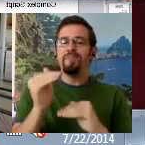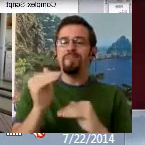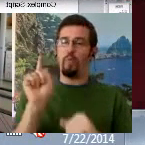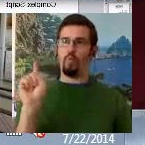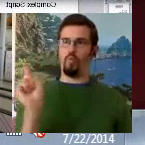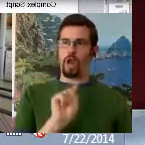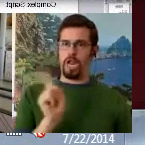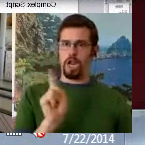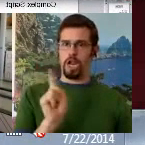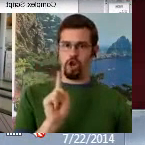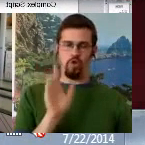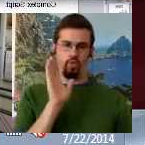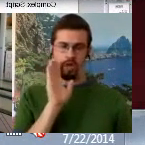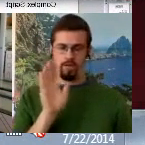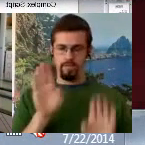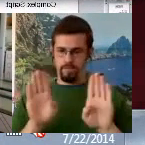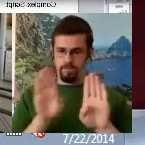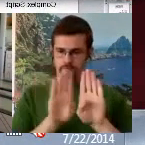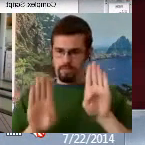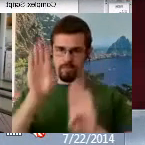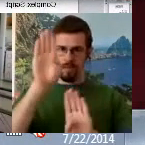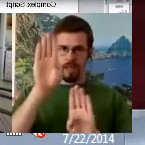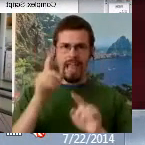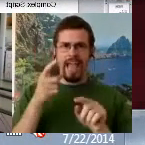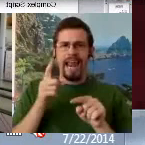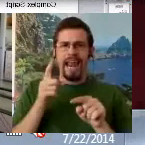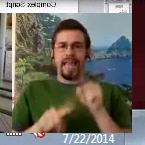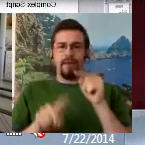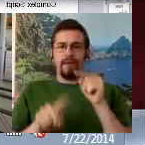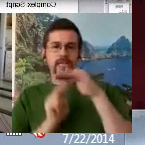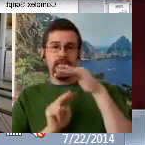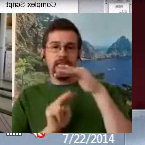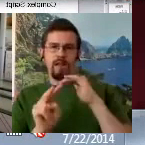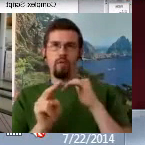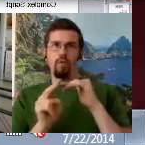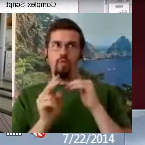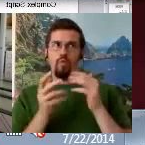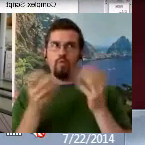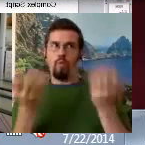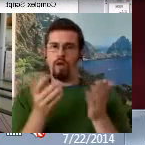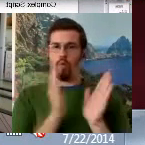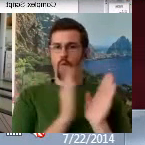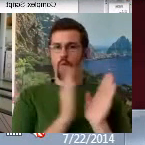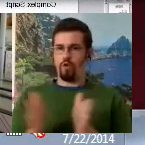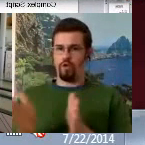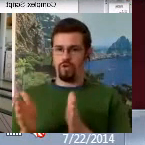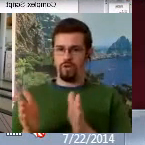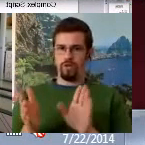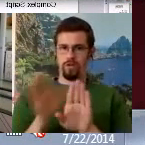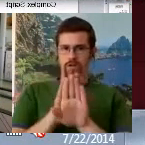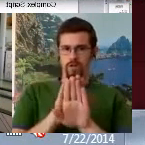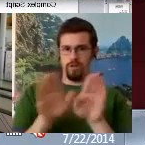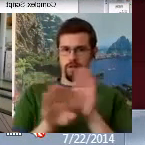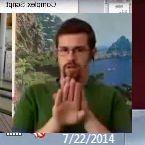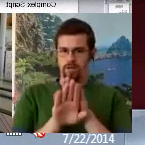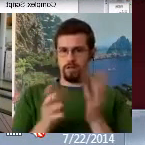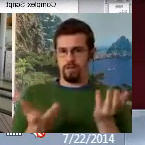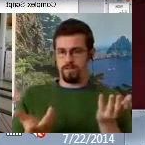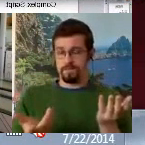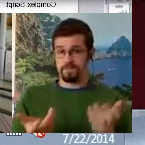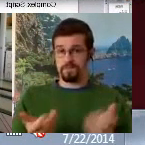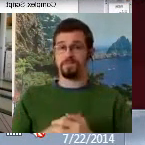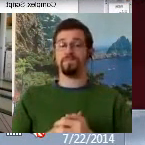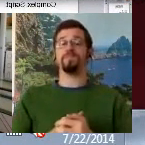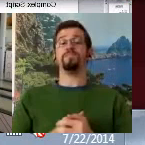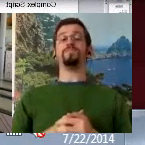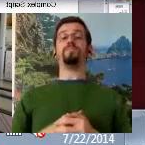the 2-dimensional order. It's just not predictable without the third point, without the coordinate characters. So SignWriting